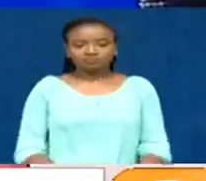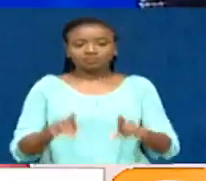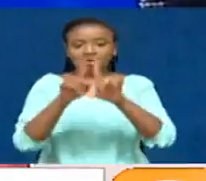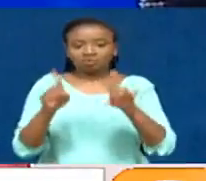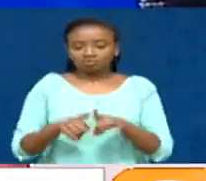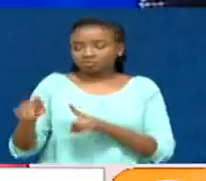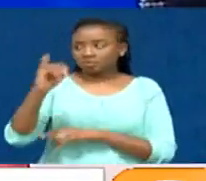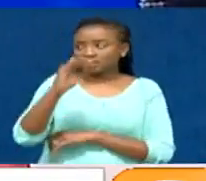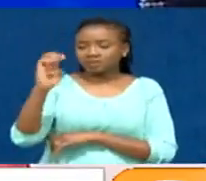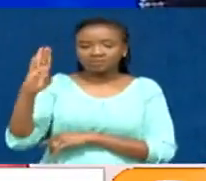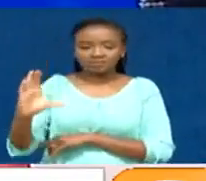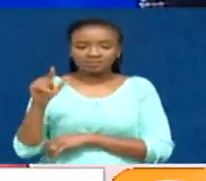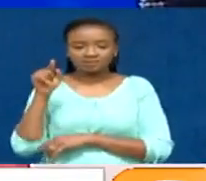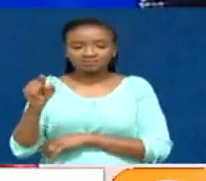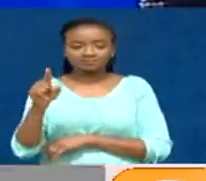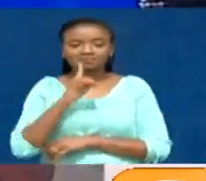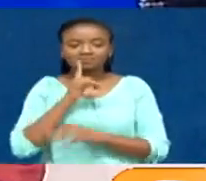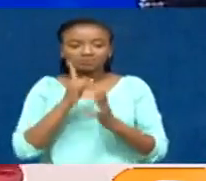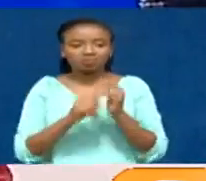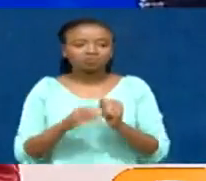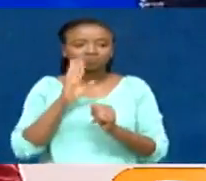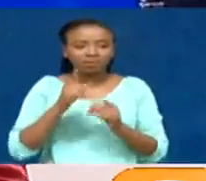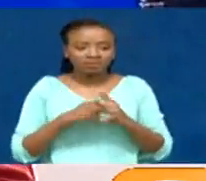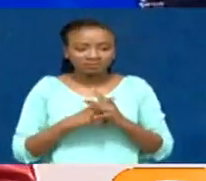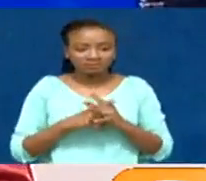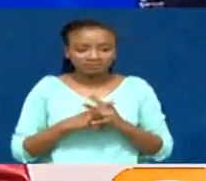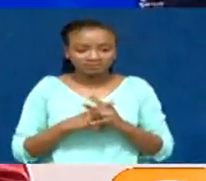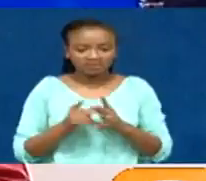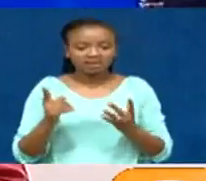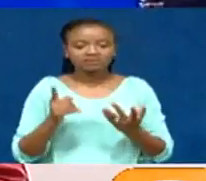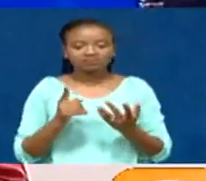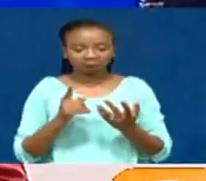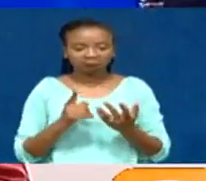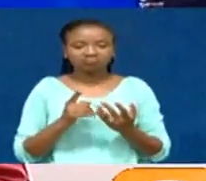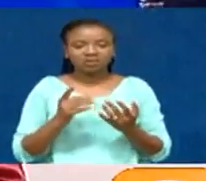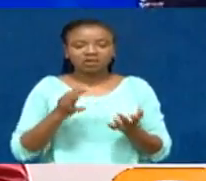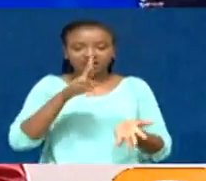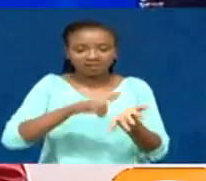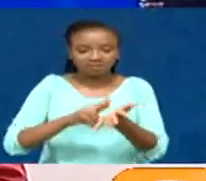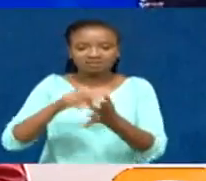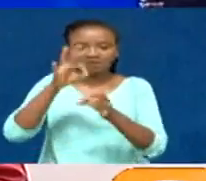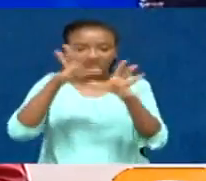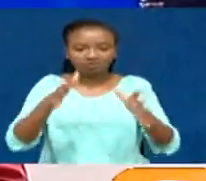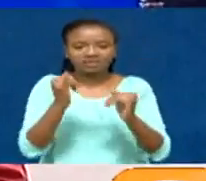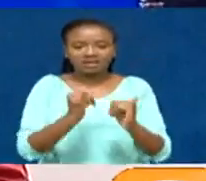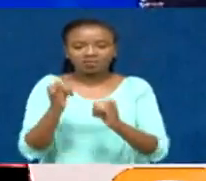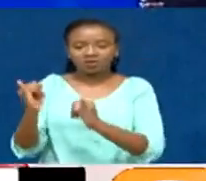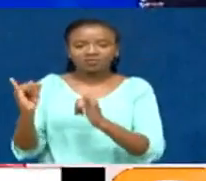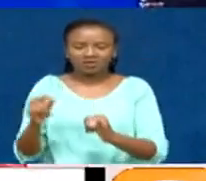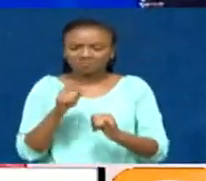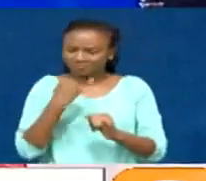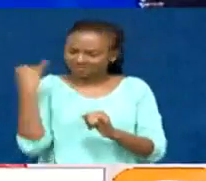Independent Electoral and Boundaries Commission is set to roll out a second and final enhanced continuous voter